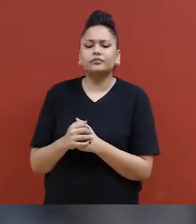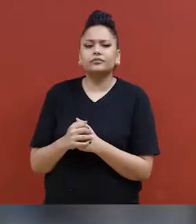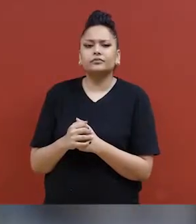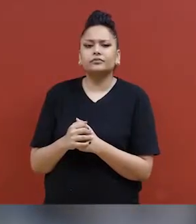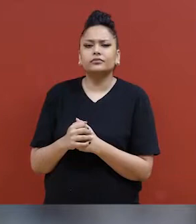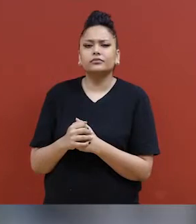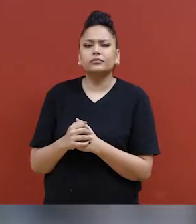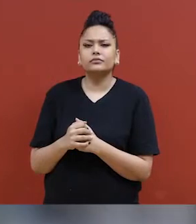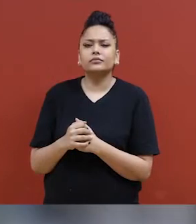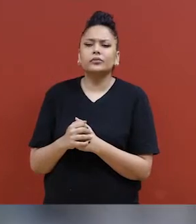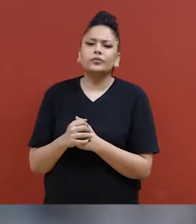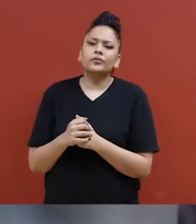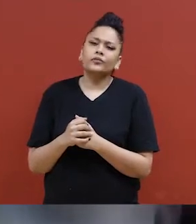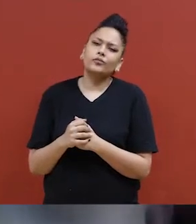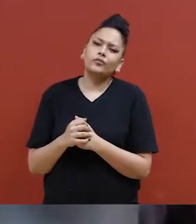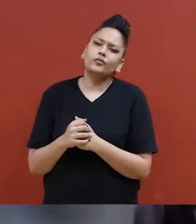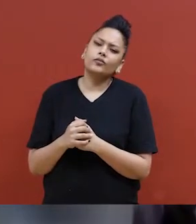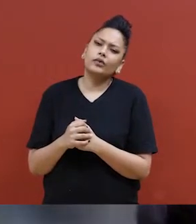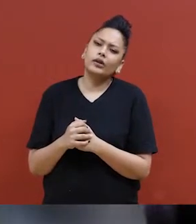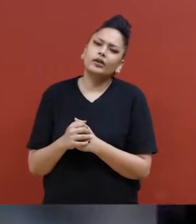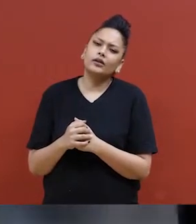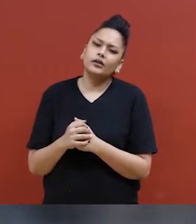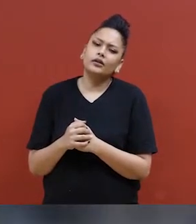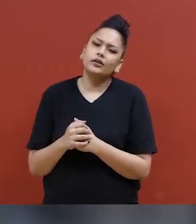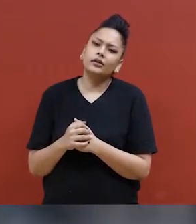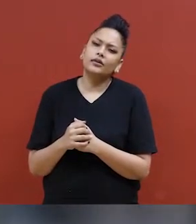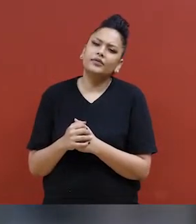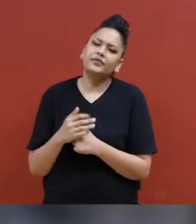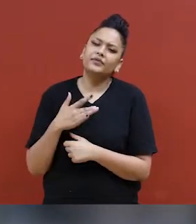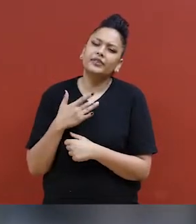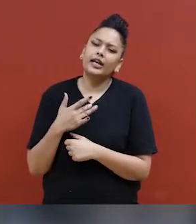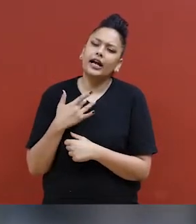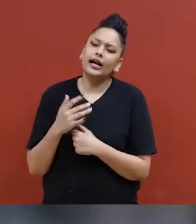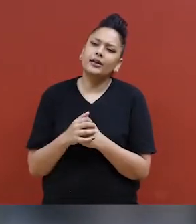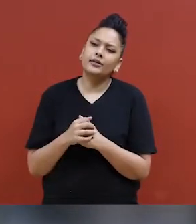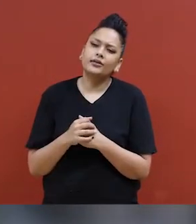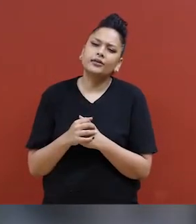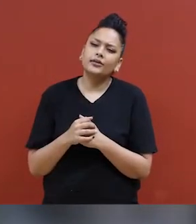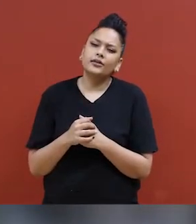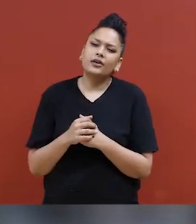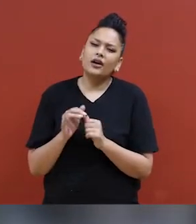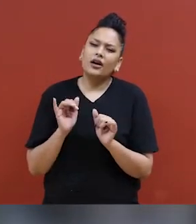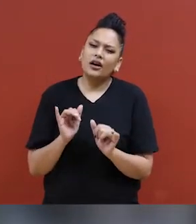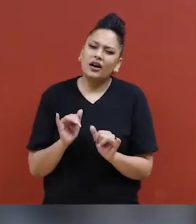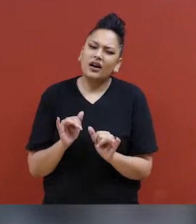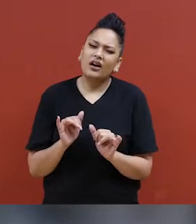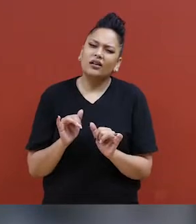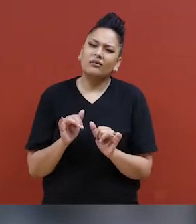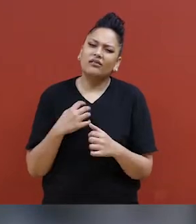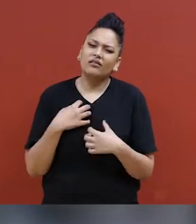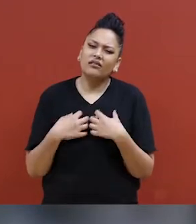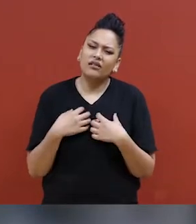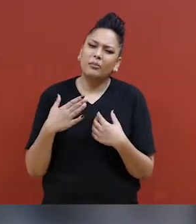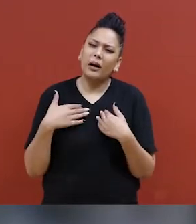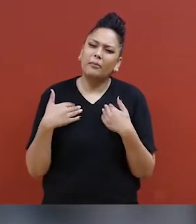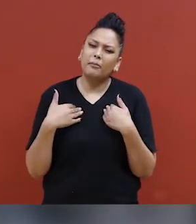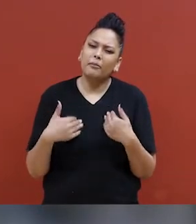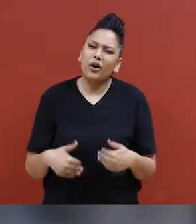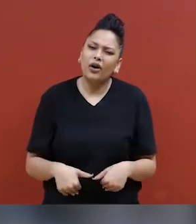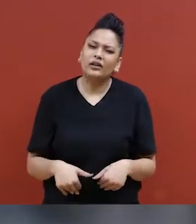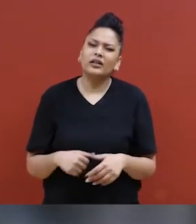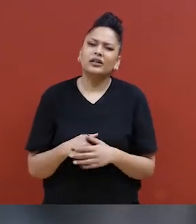that really left me feeling like, oh, so my body